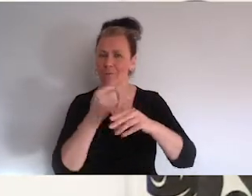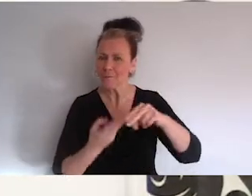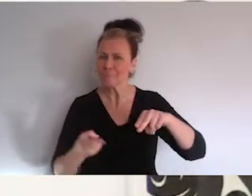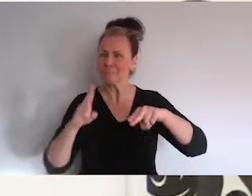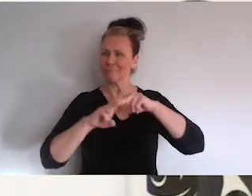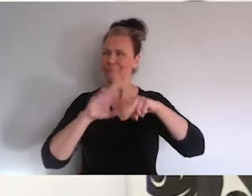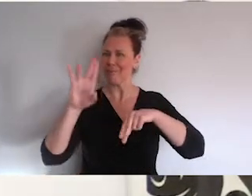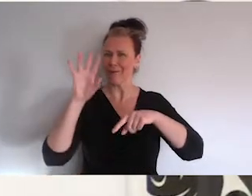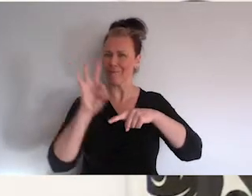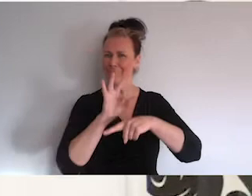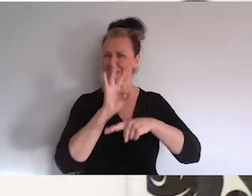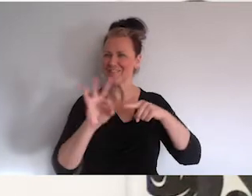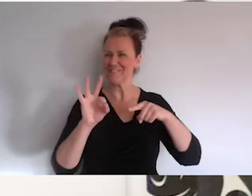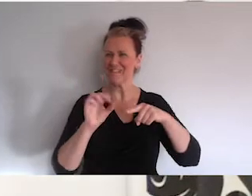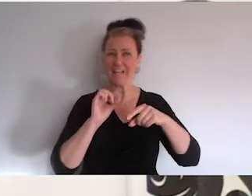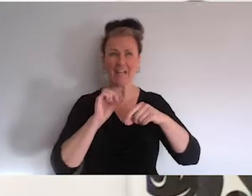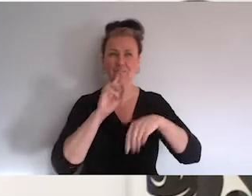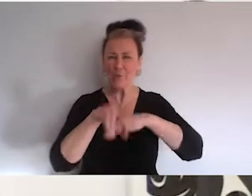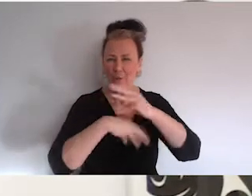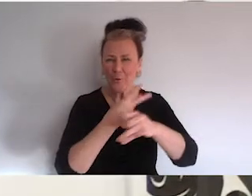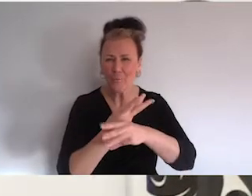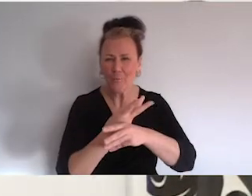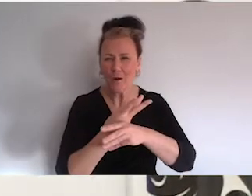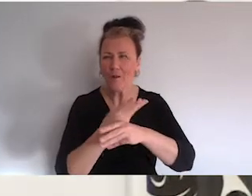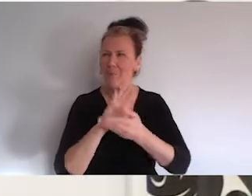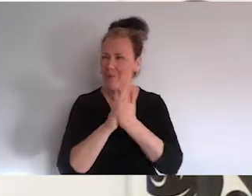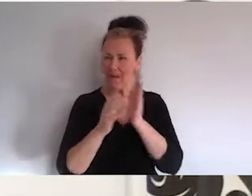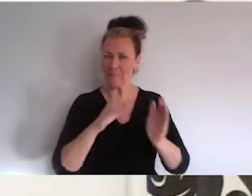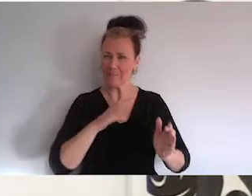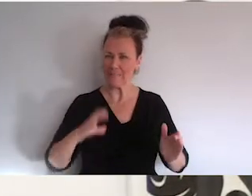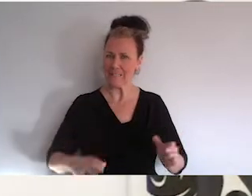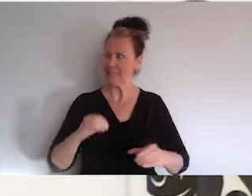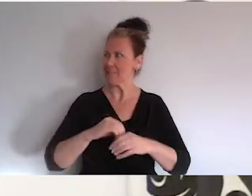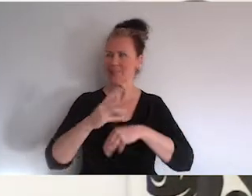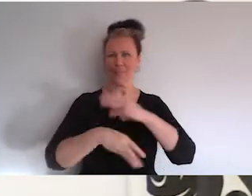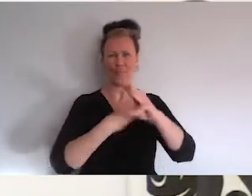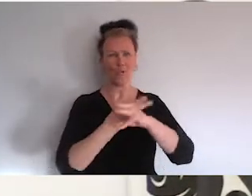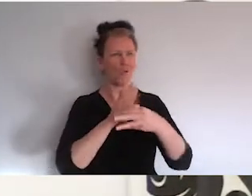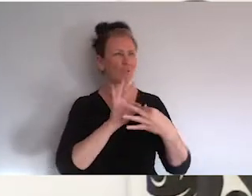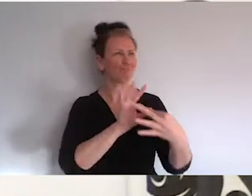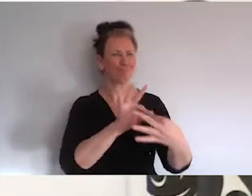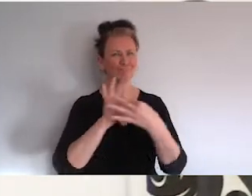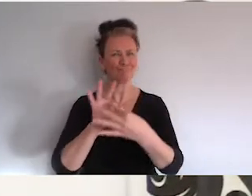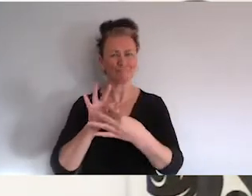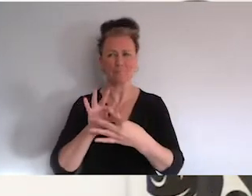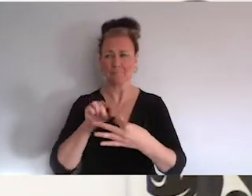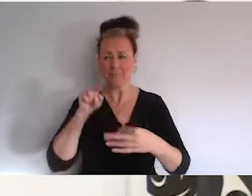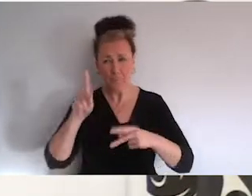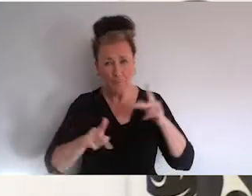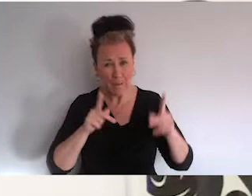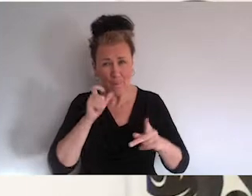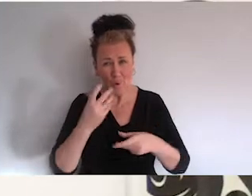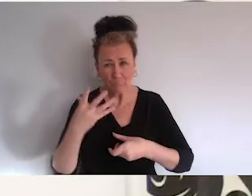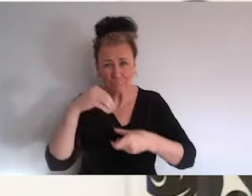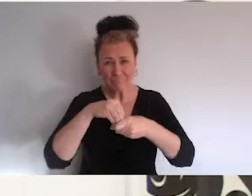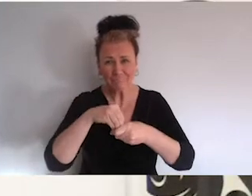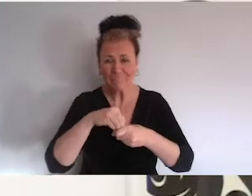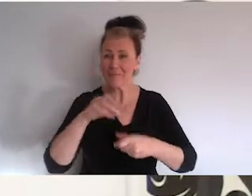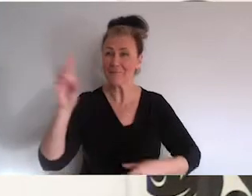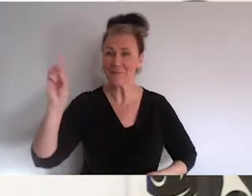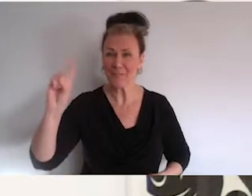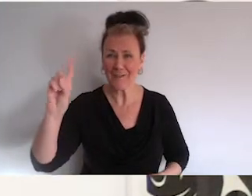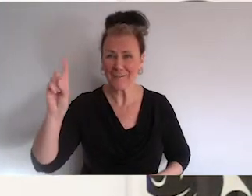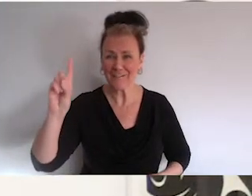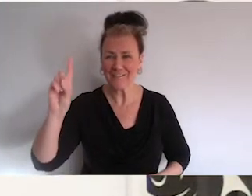can function better as citizens of this world, as the electorate of